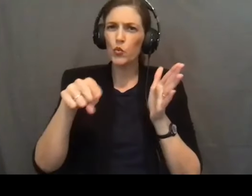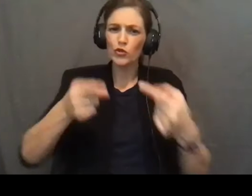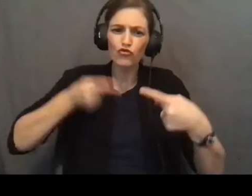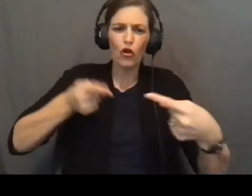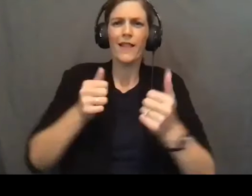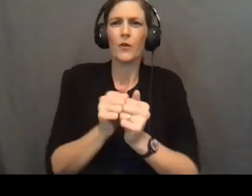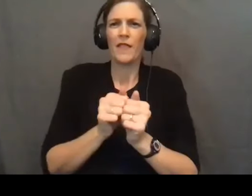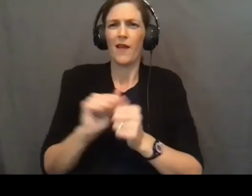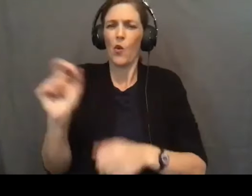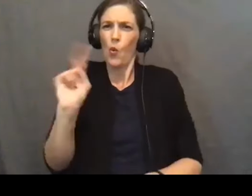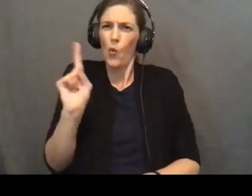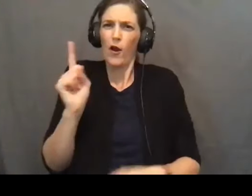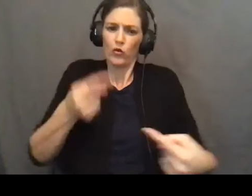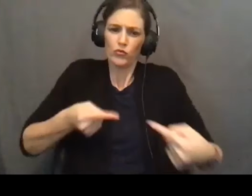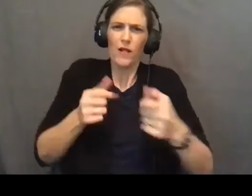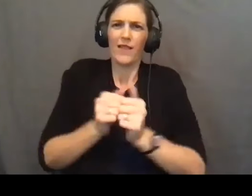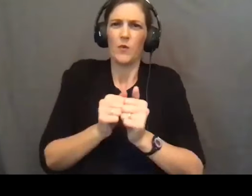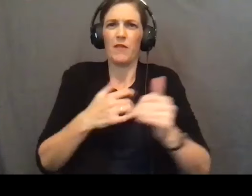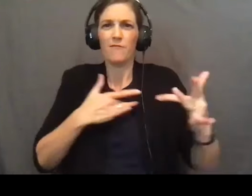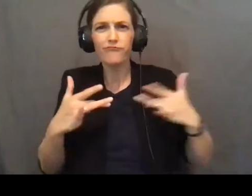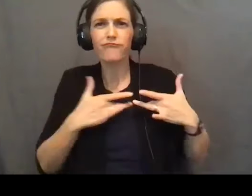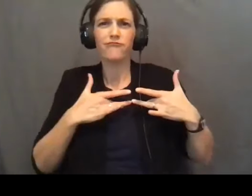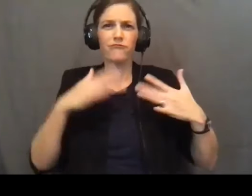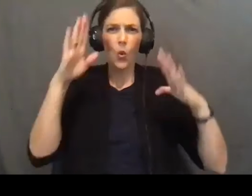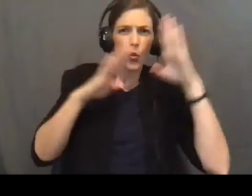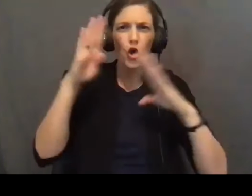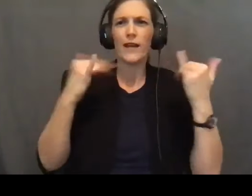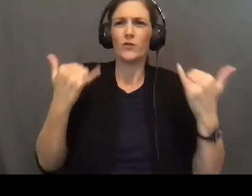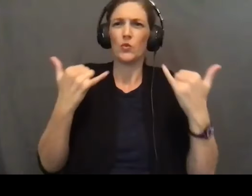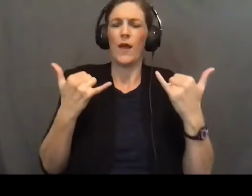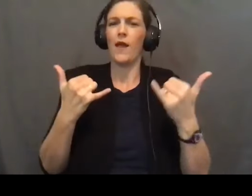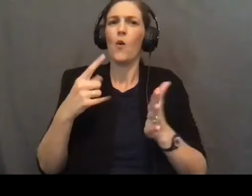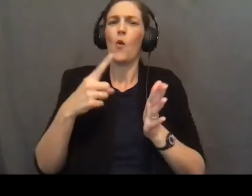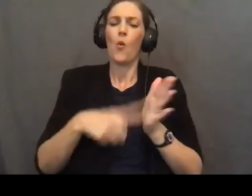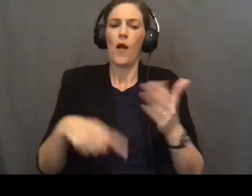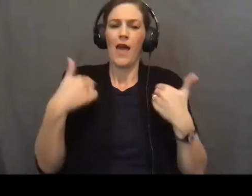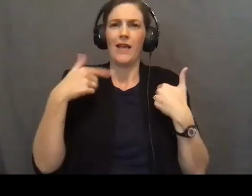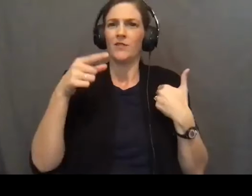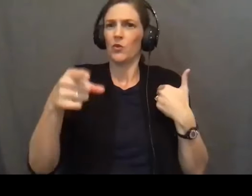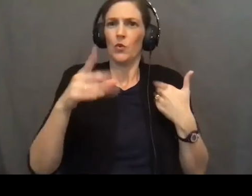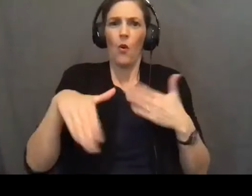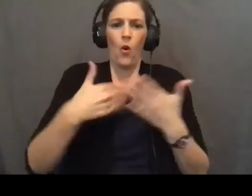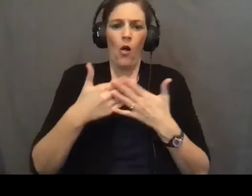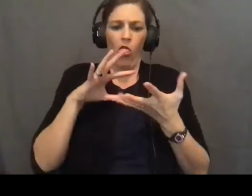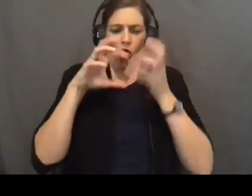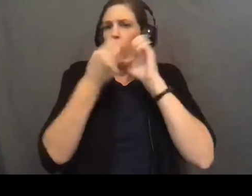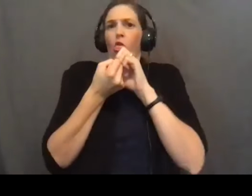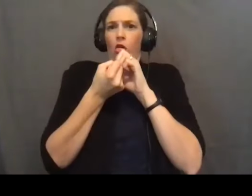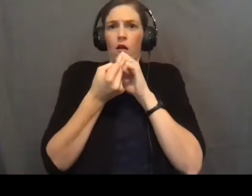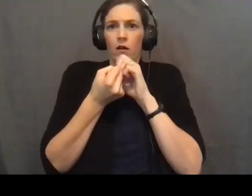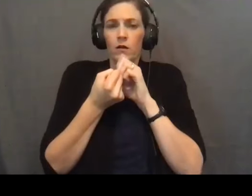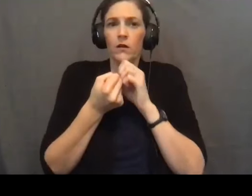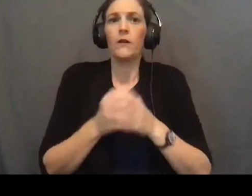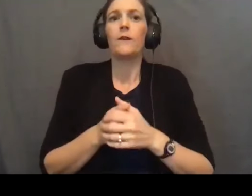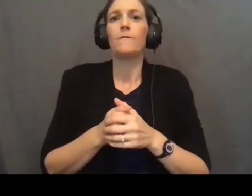where are you battling worry and anxiety today? What has got you all tangled up in knots